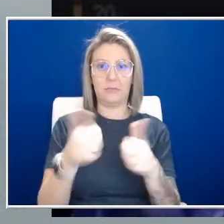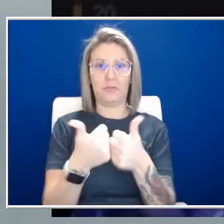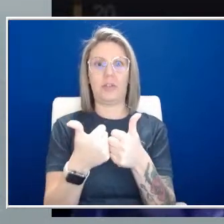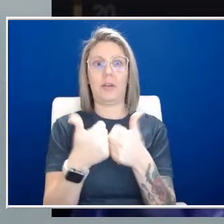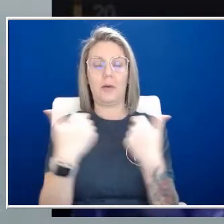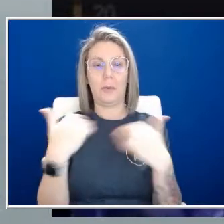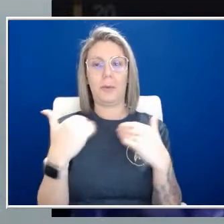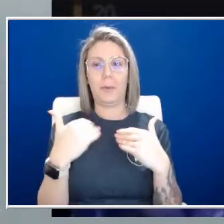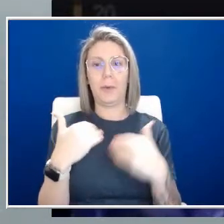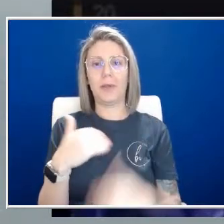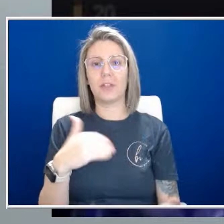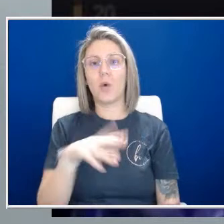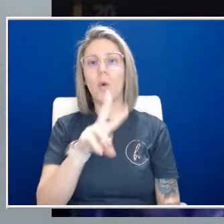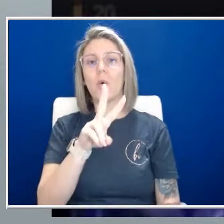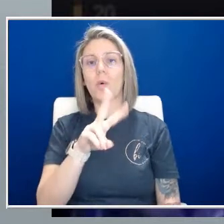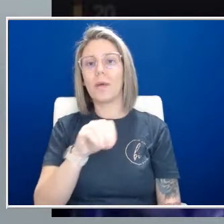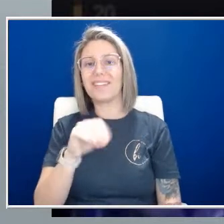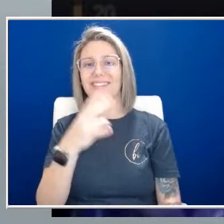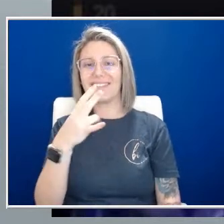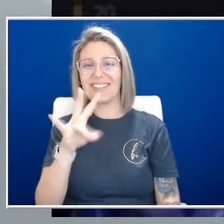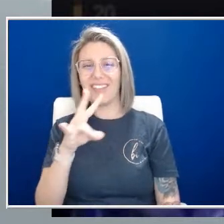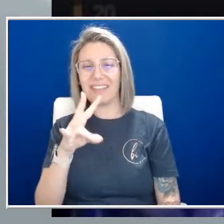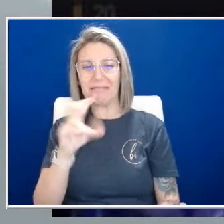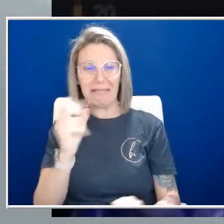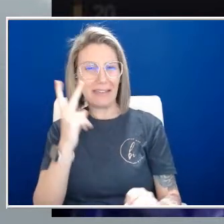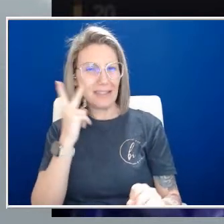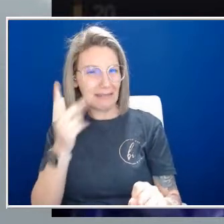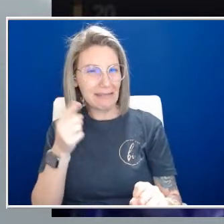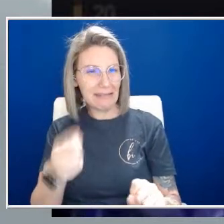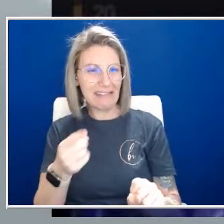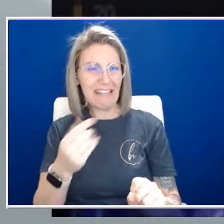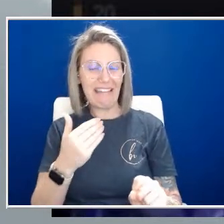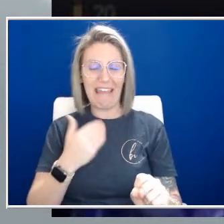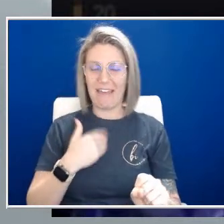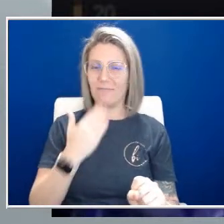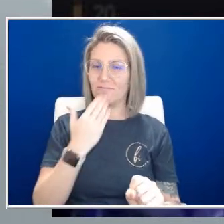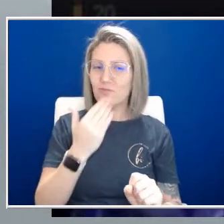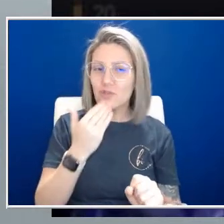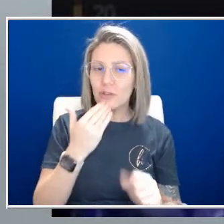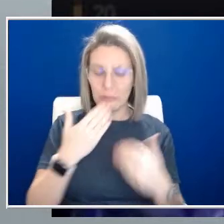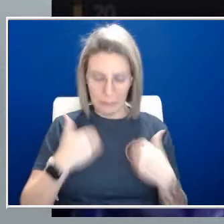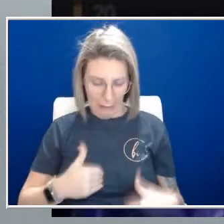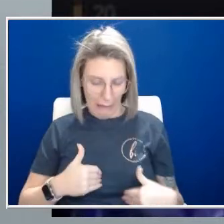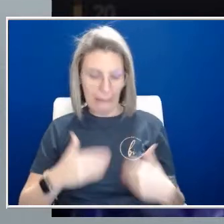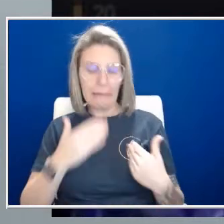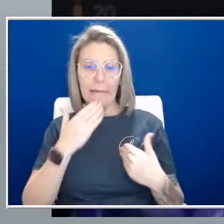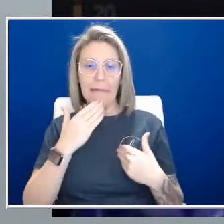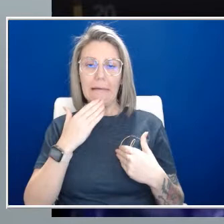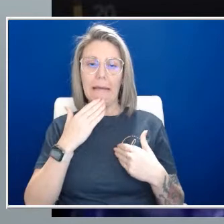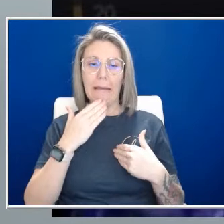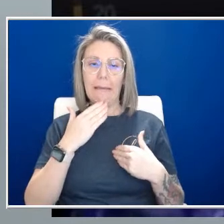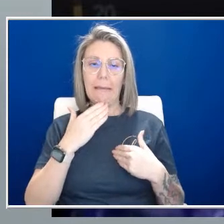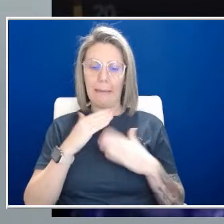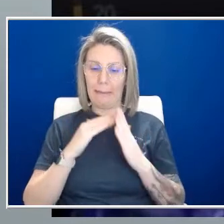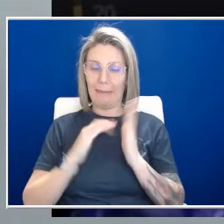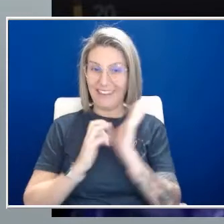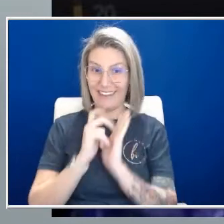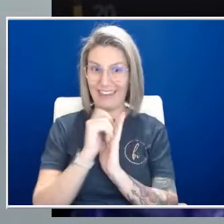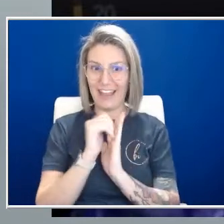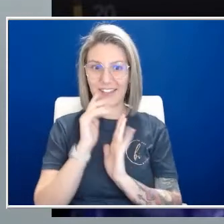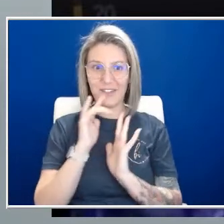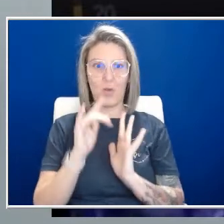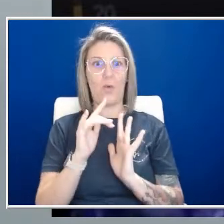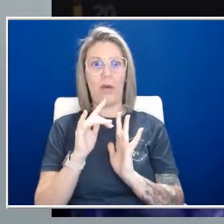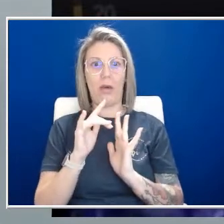and PET scans, you might know, they give you some sugar in your body, and the sugar likes to eat up that, the cancer likes to eat up that sugar, and it lights up